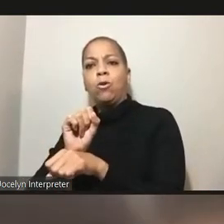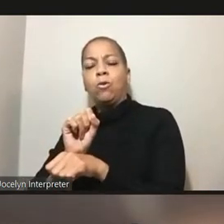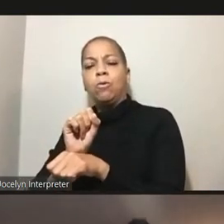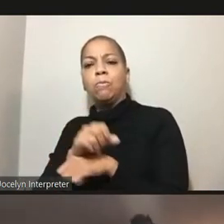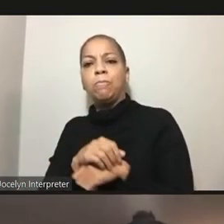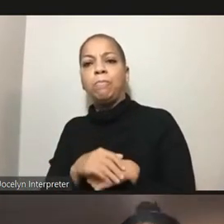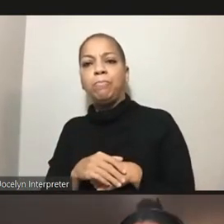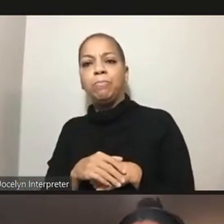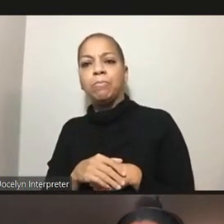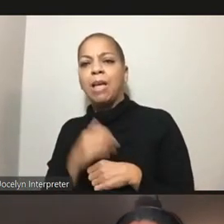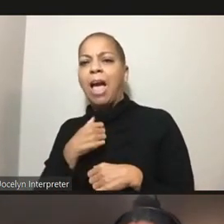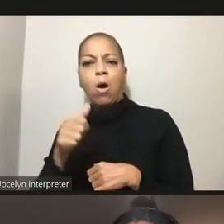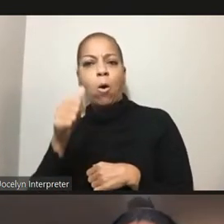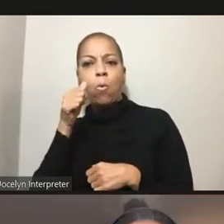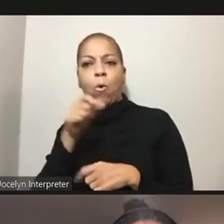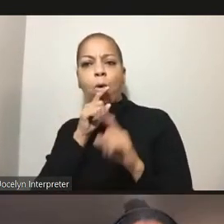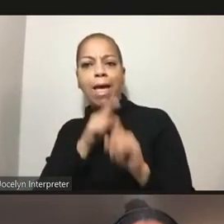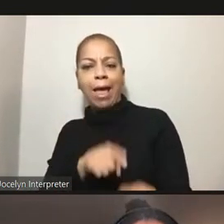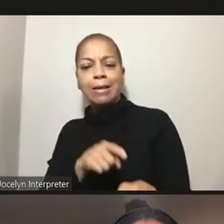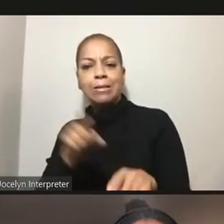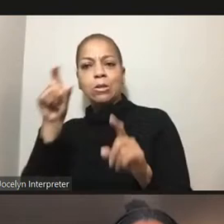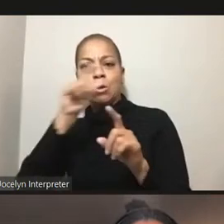I'm not going to answer that question in its entirety,